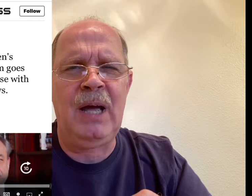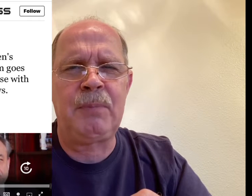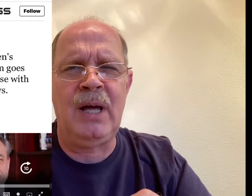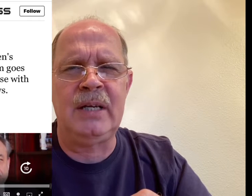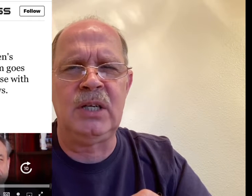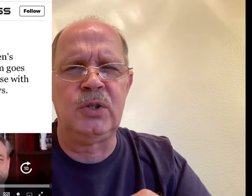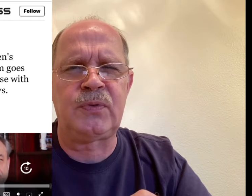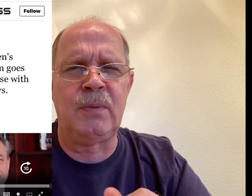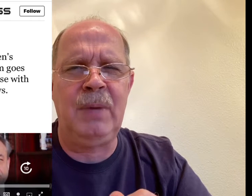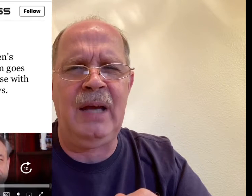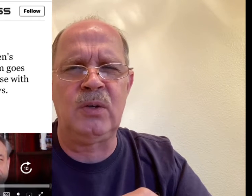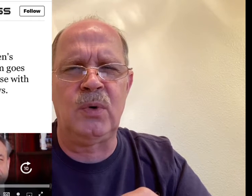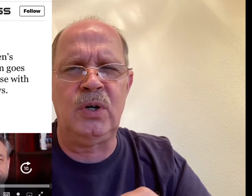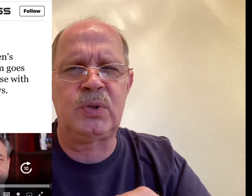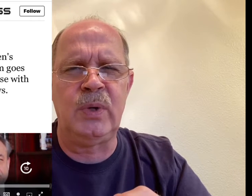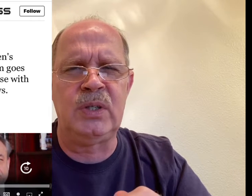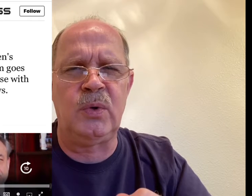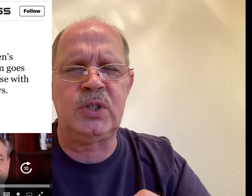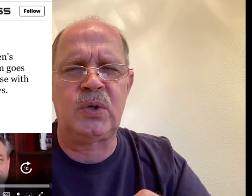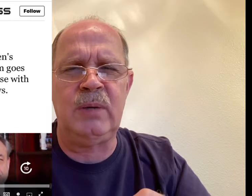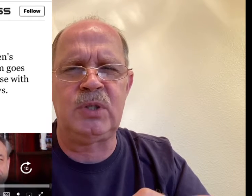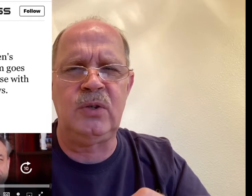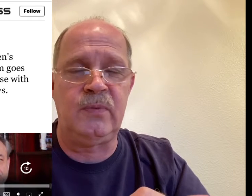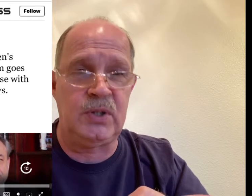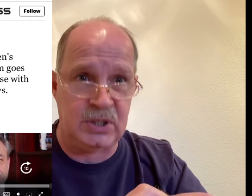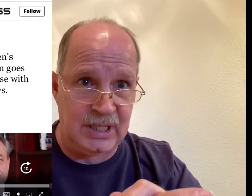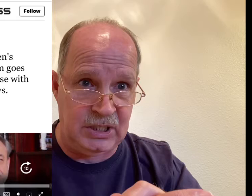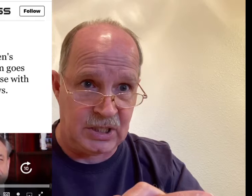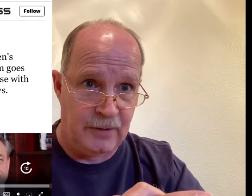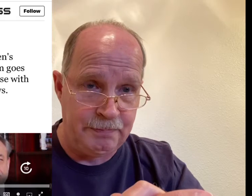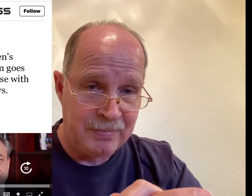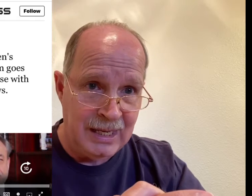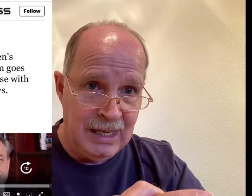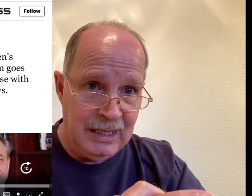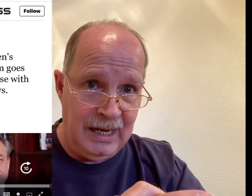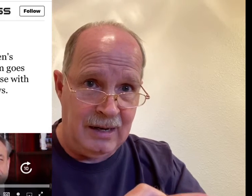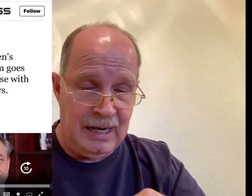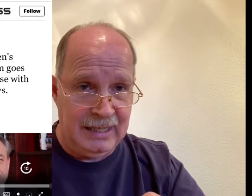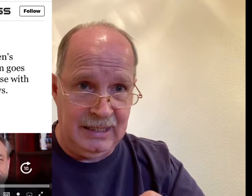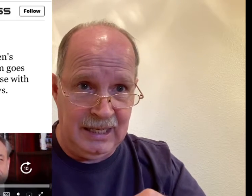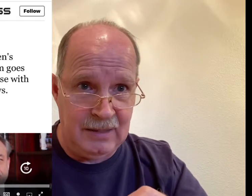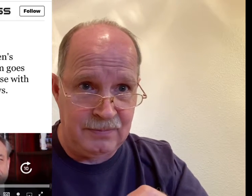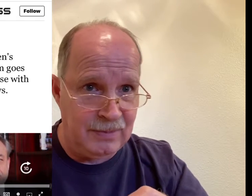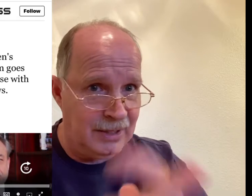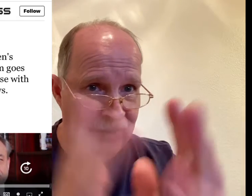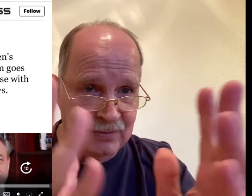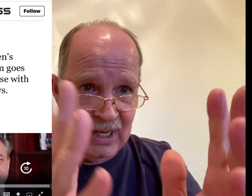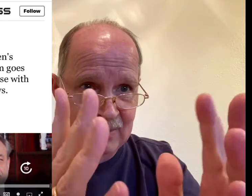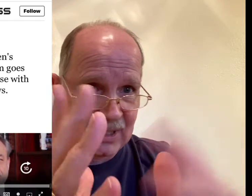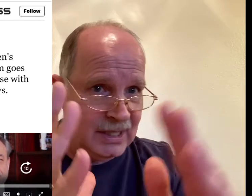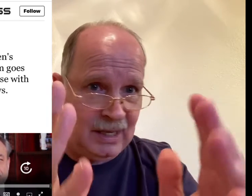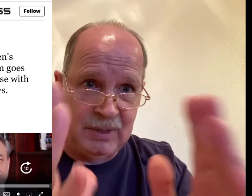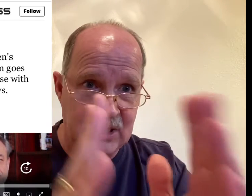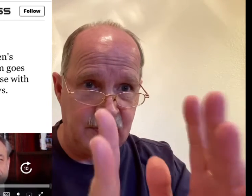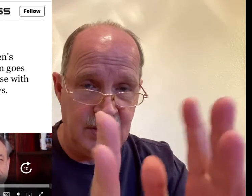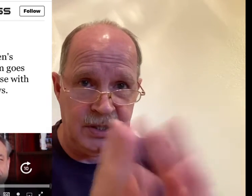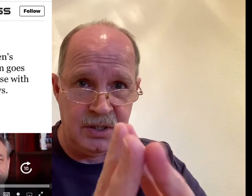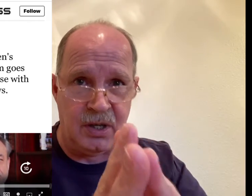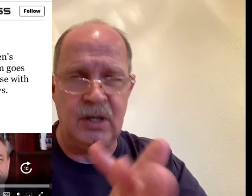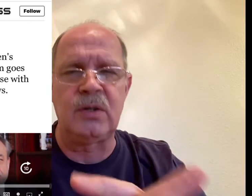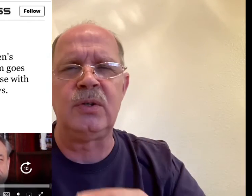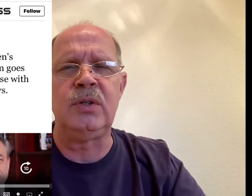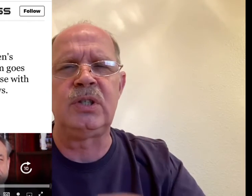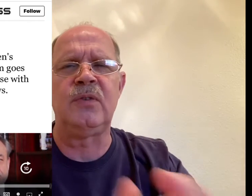Biden's pipeline goes from bad to worse with Nord Stream 2 versus Keystone. Now, I don't have time today. I mean, it's a very